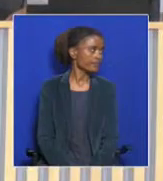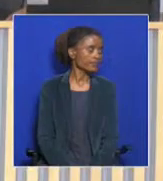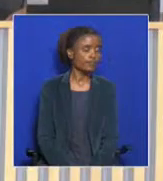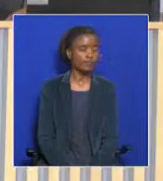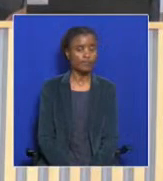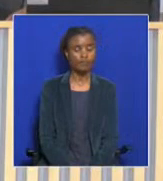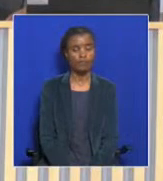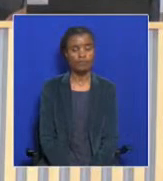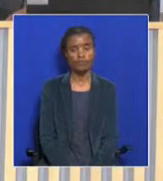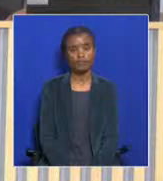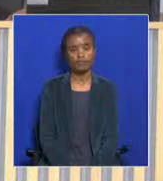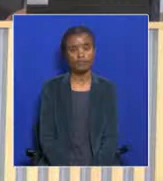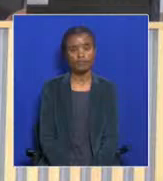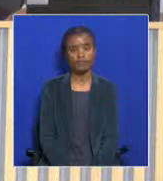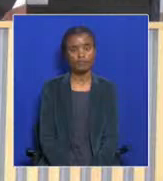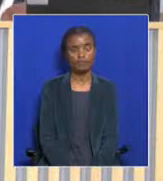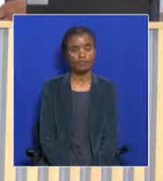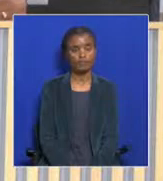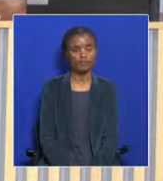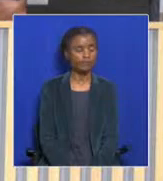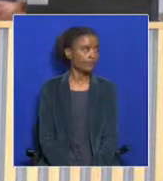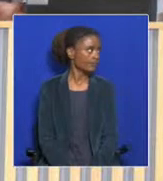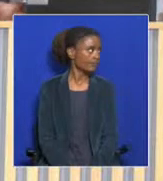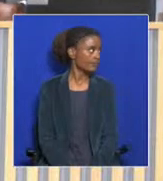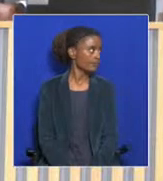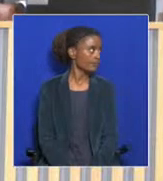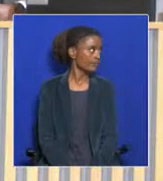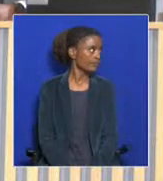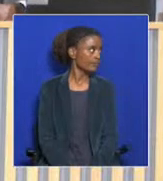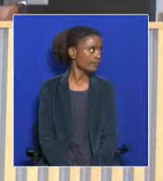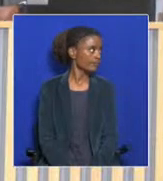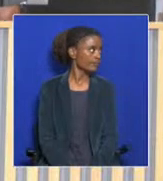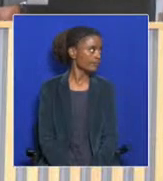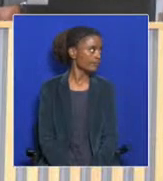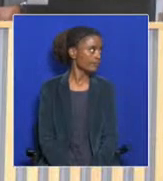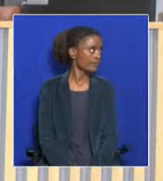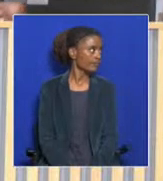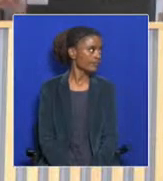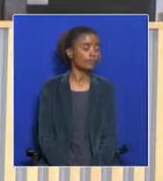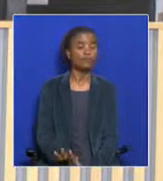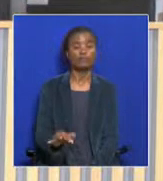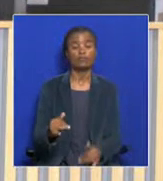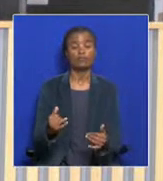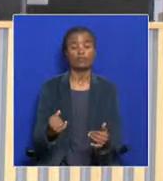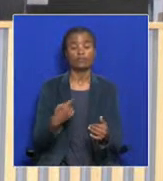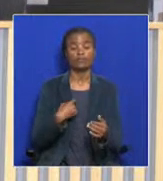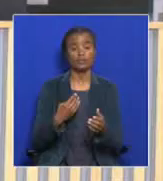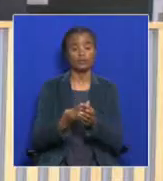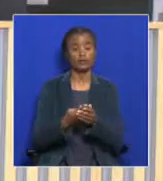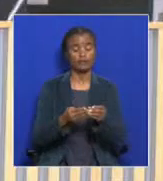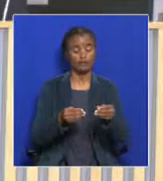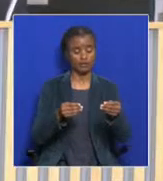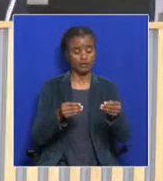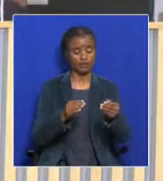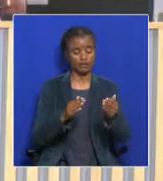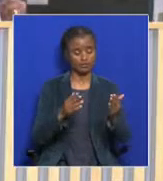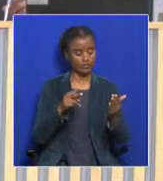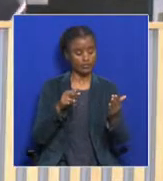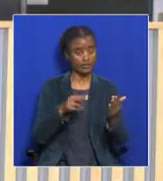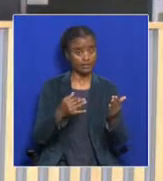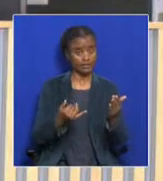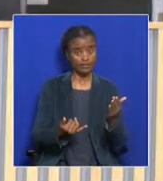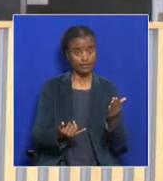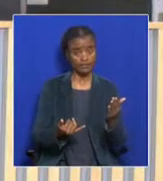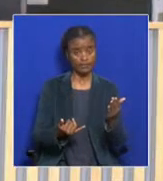While we... I'm looking at the file we were on just now. The very